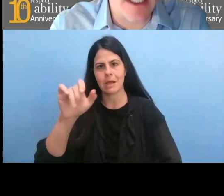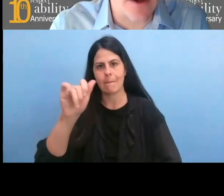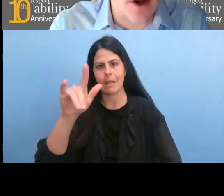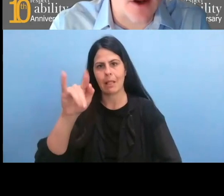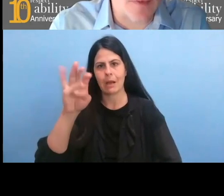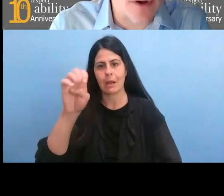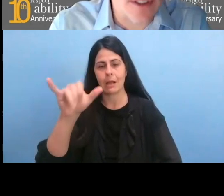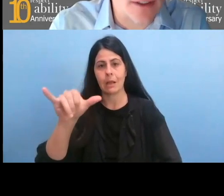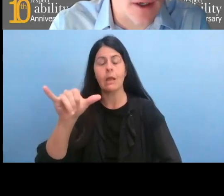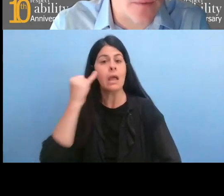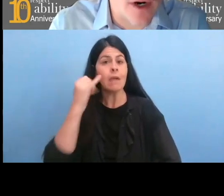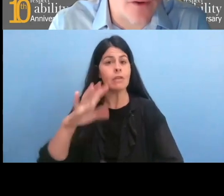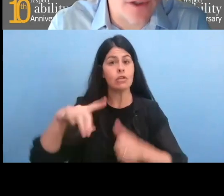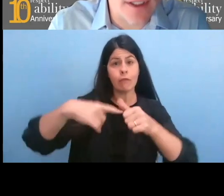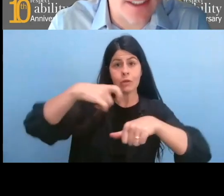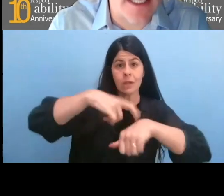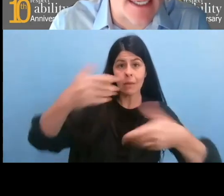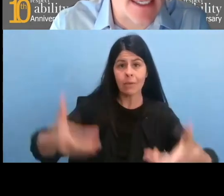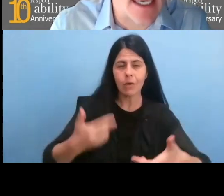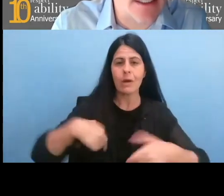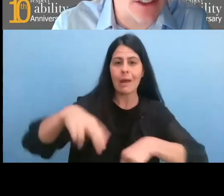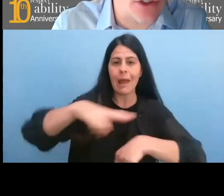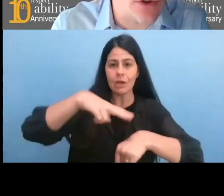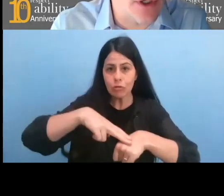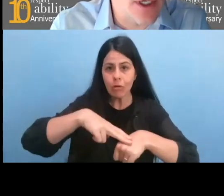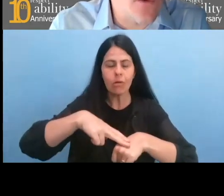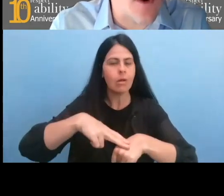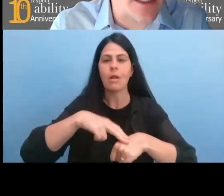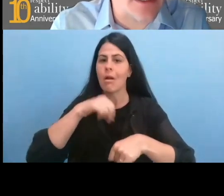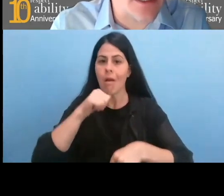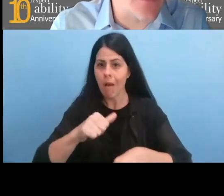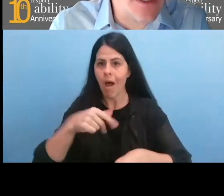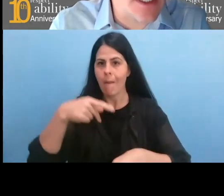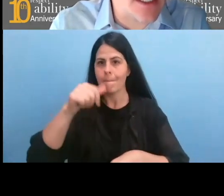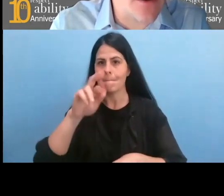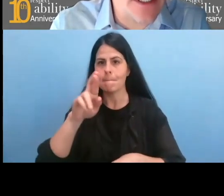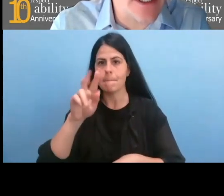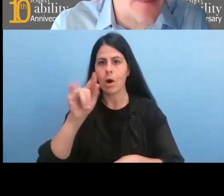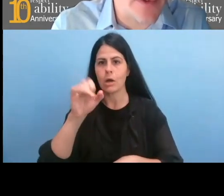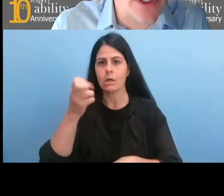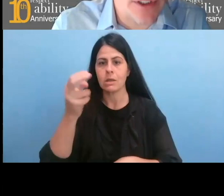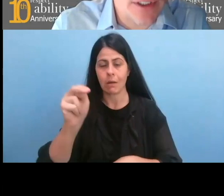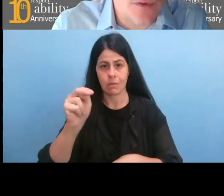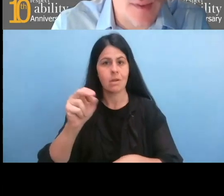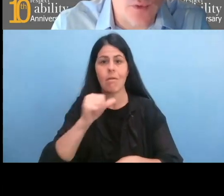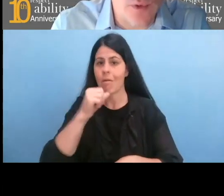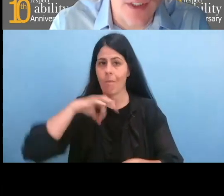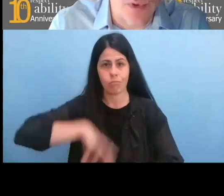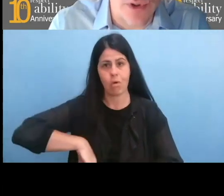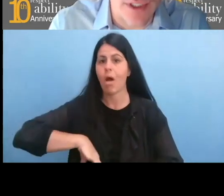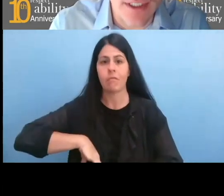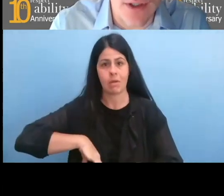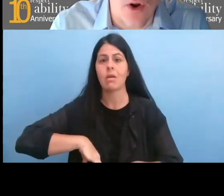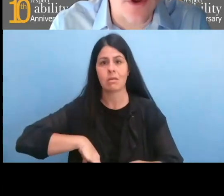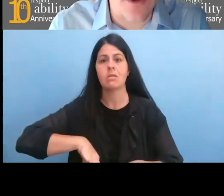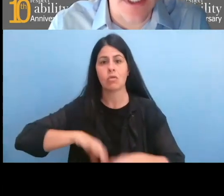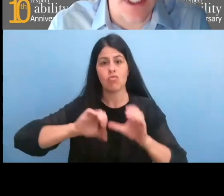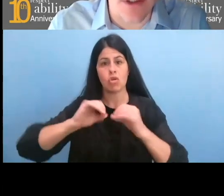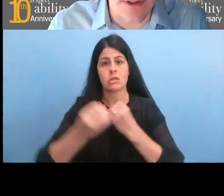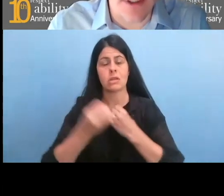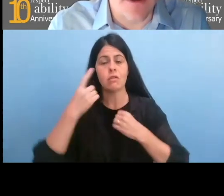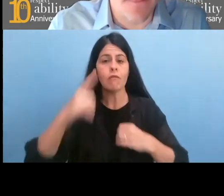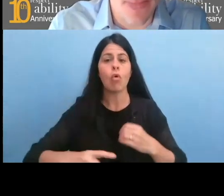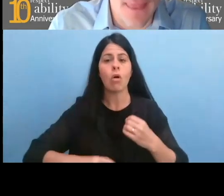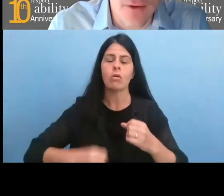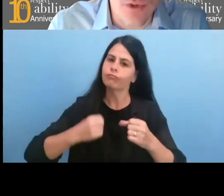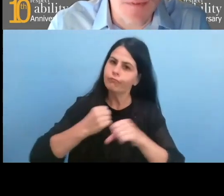national, nonpartisan nonprofit that is dedicated to fighting stigmas and increasing opportunities for people with disabilities all across the